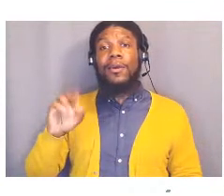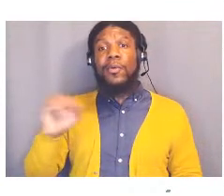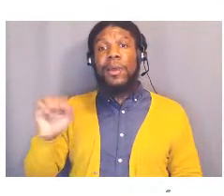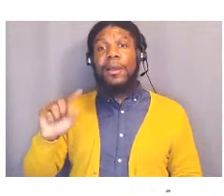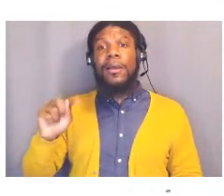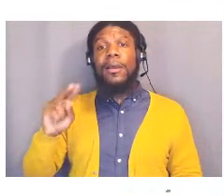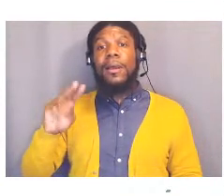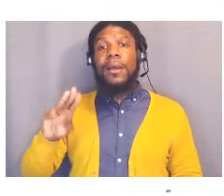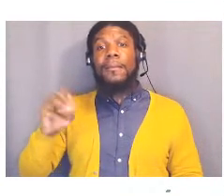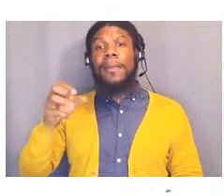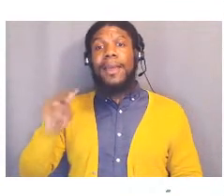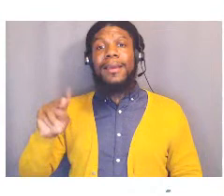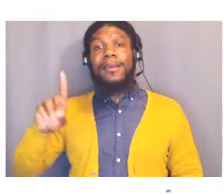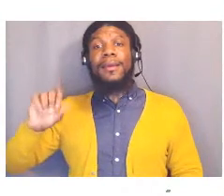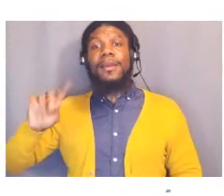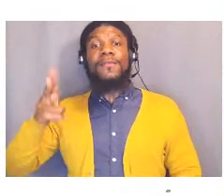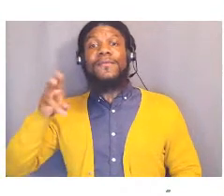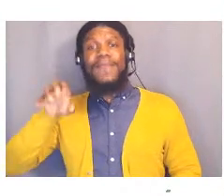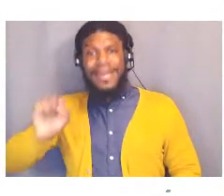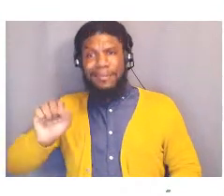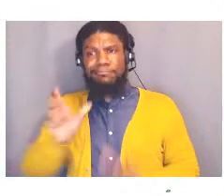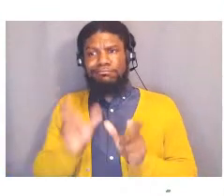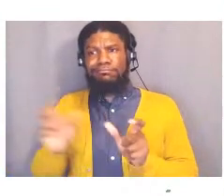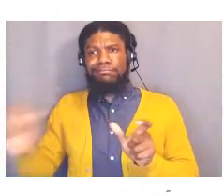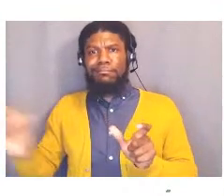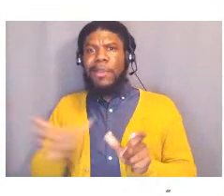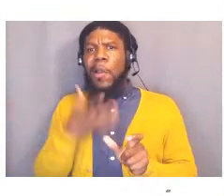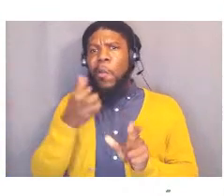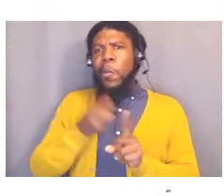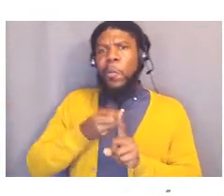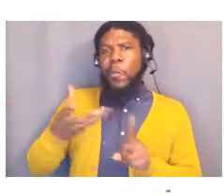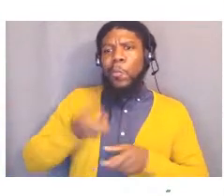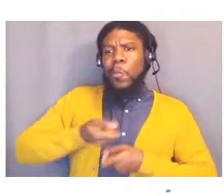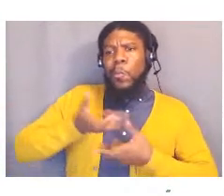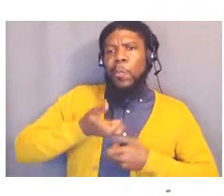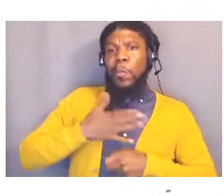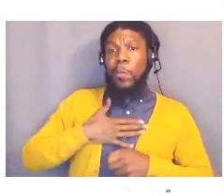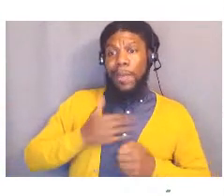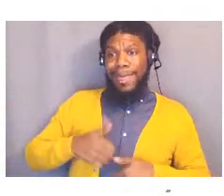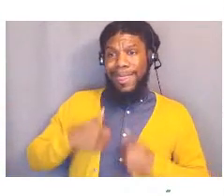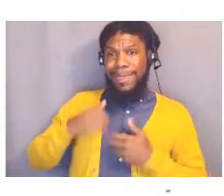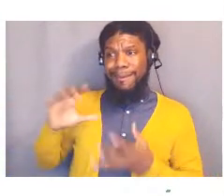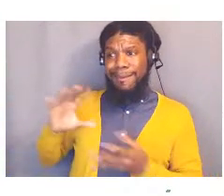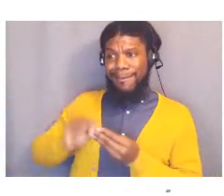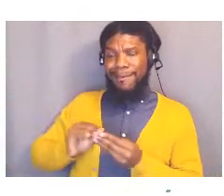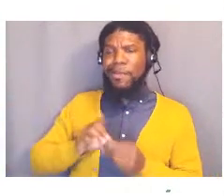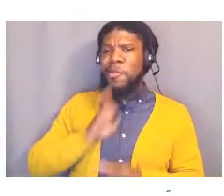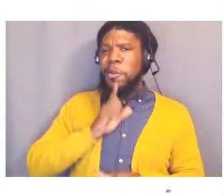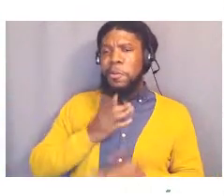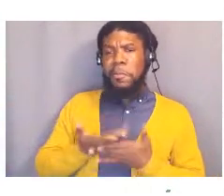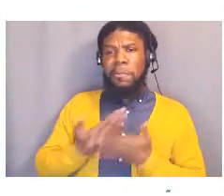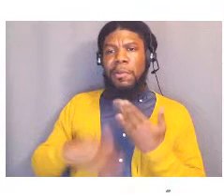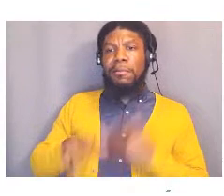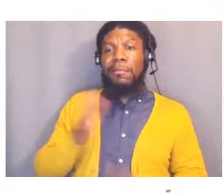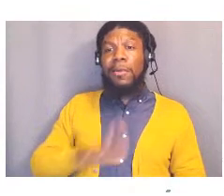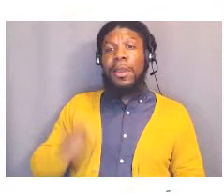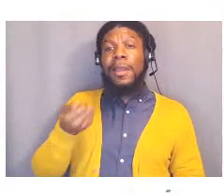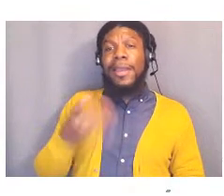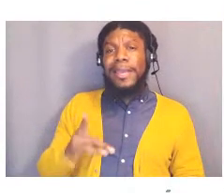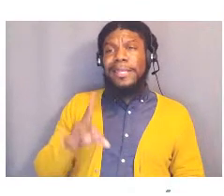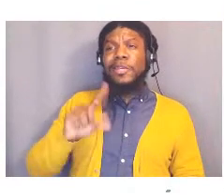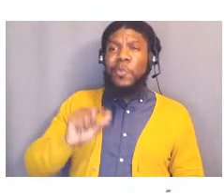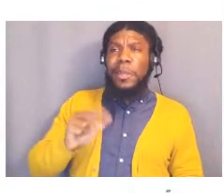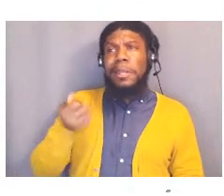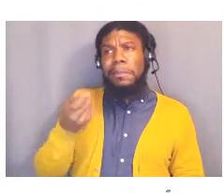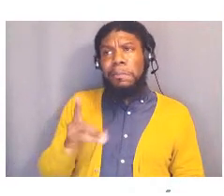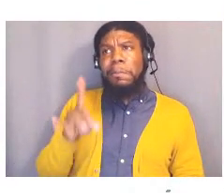Davis, and I's here to tell you a little bit about my life. See, I was born about 1820, 1822,